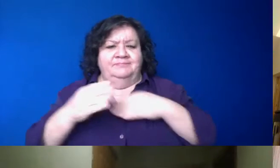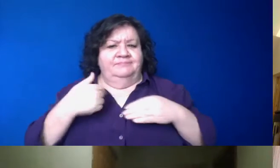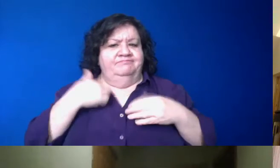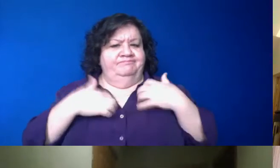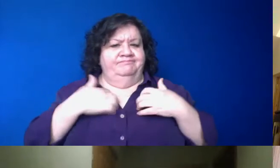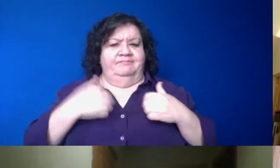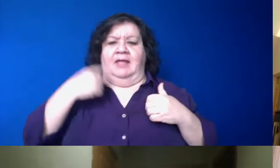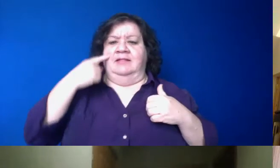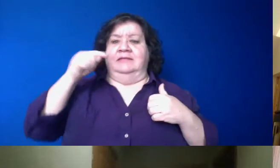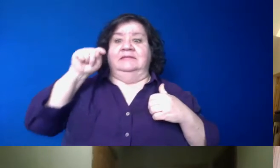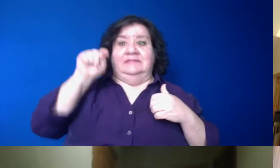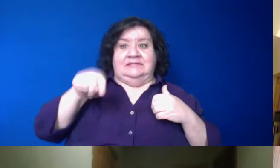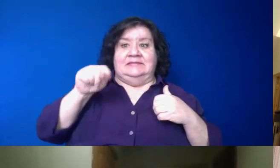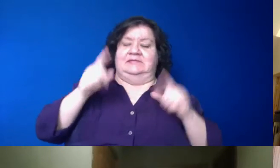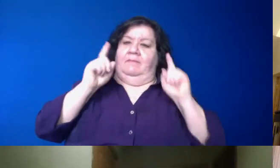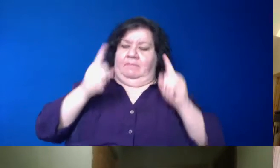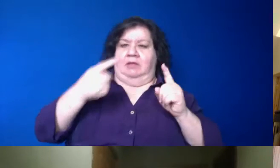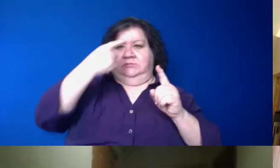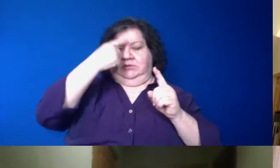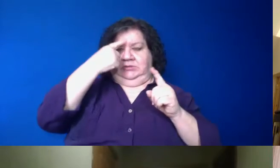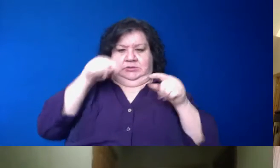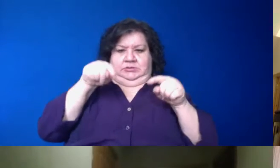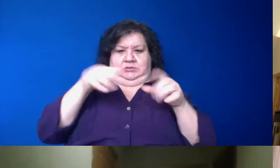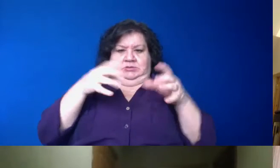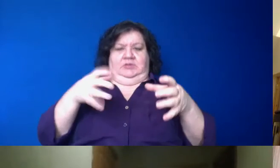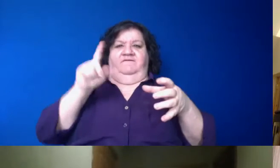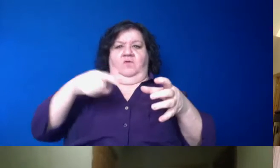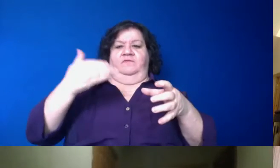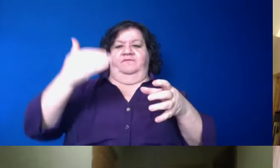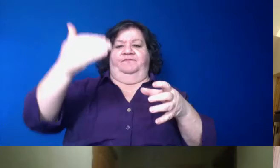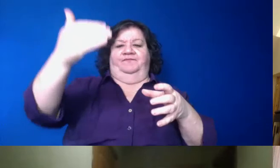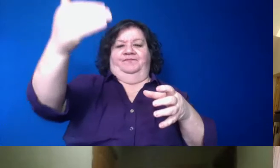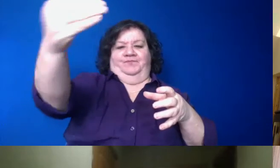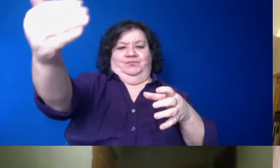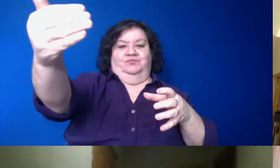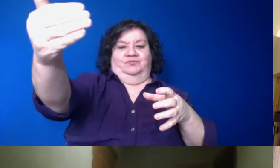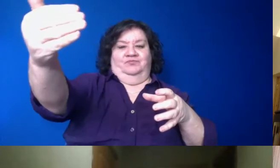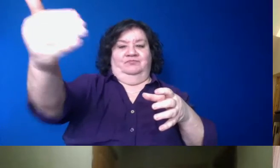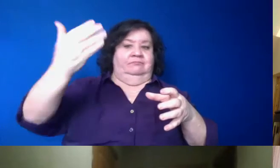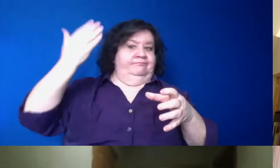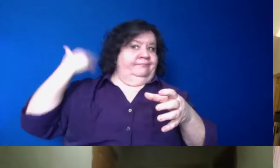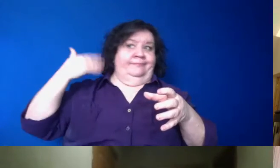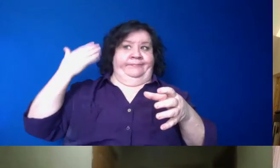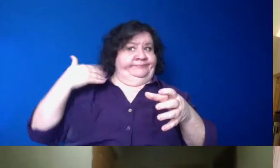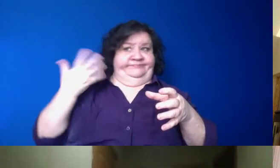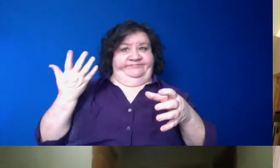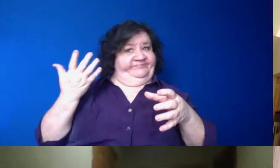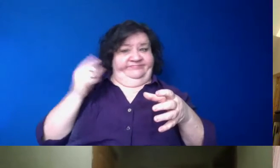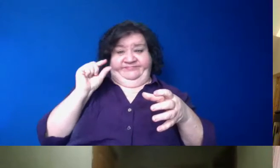points that you've made. And we now will have an opportunity to open the floor to